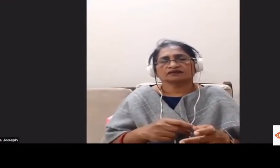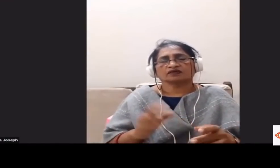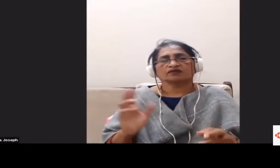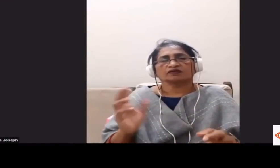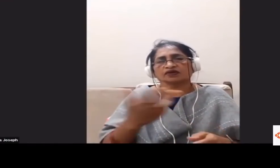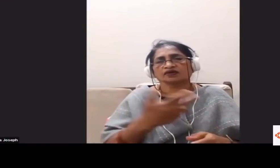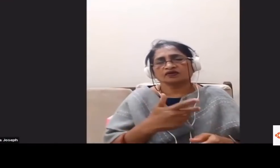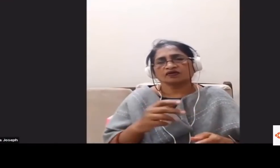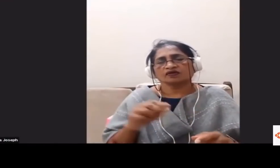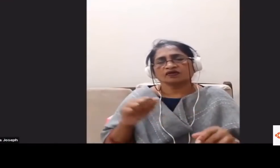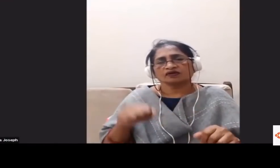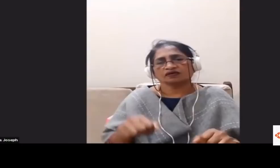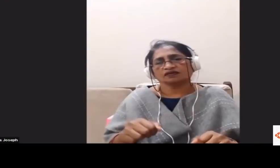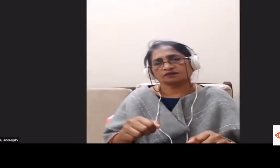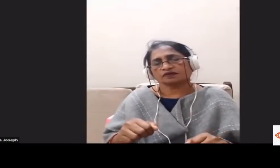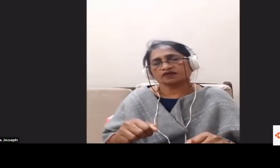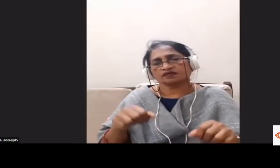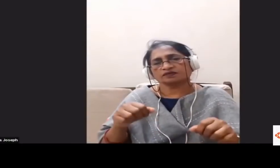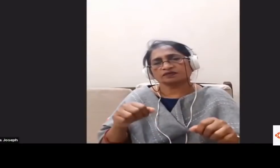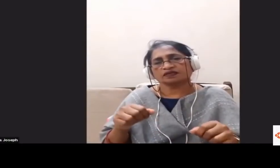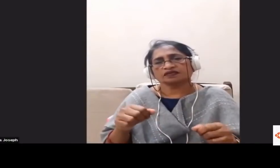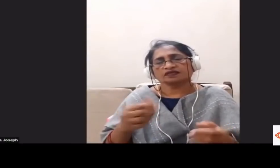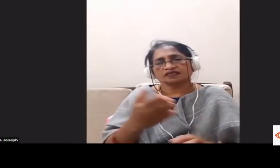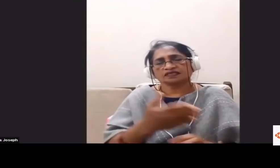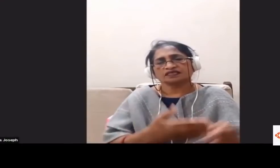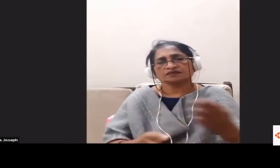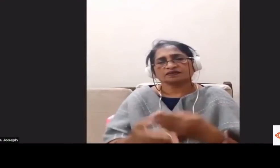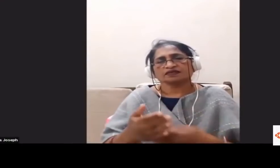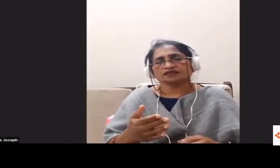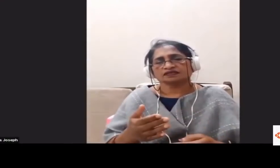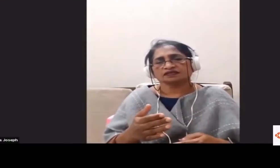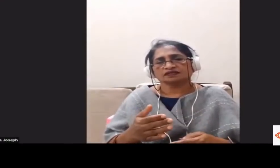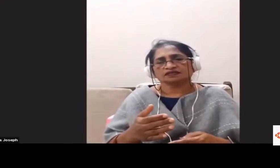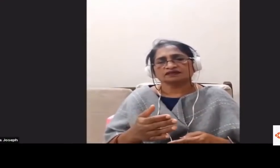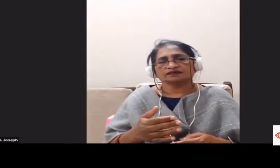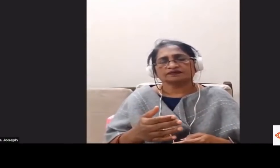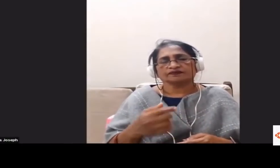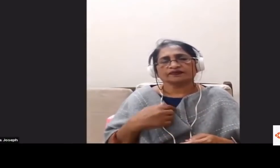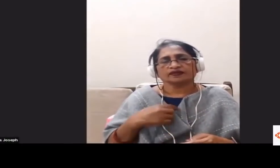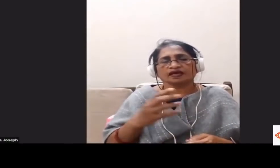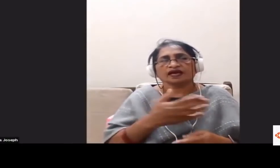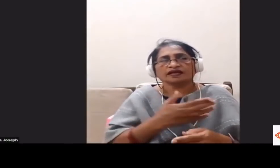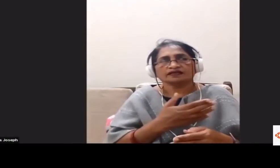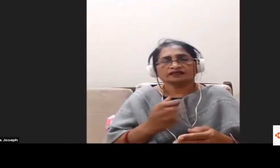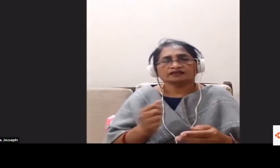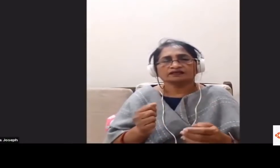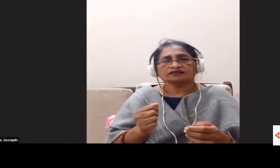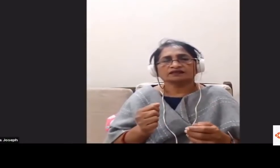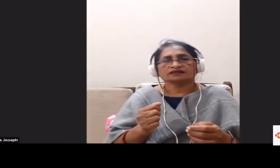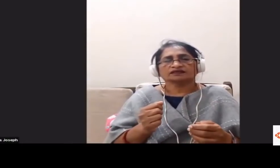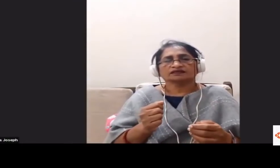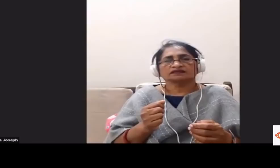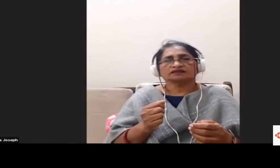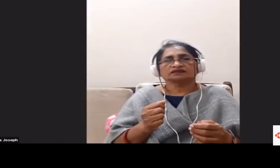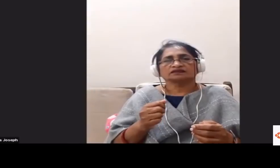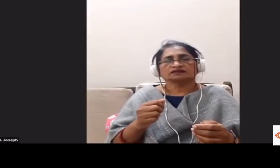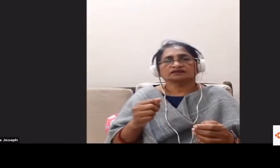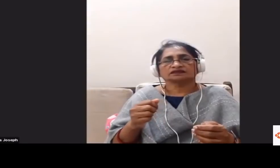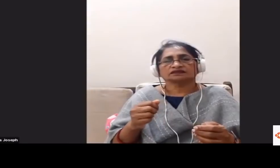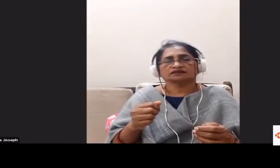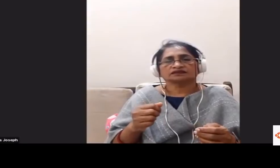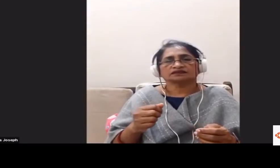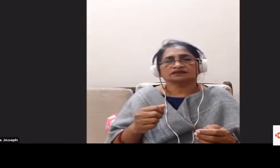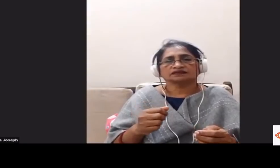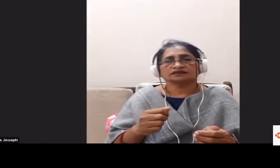unto ourselves as persons with disabilities, our children and future generations, a fair fighting chance. I thank you.